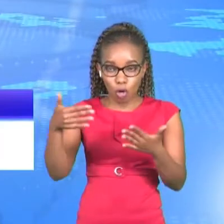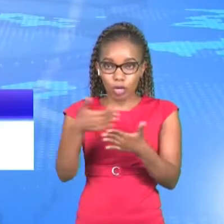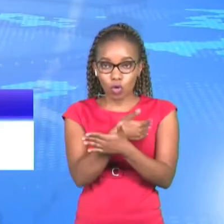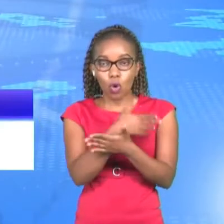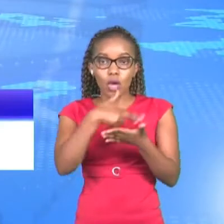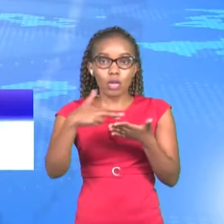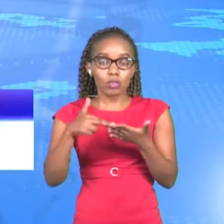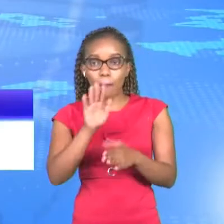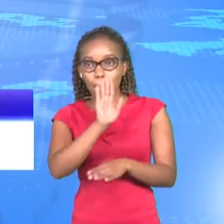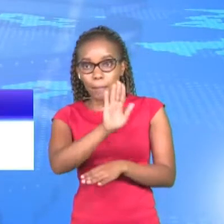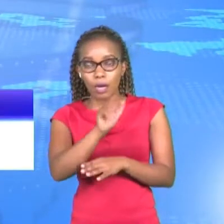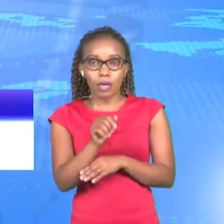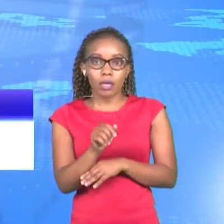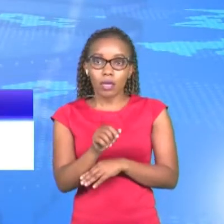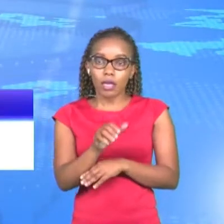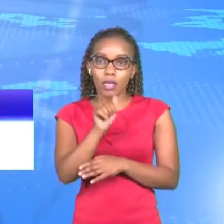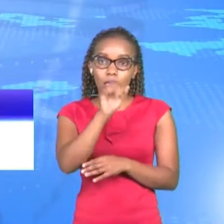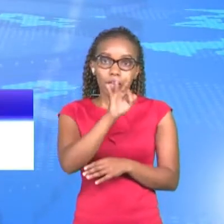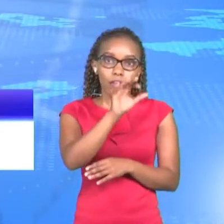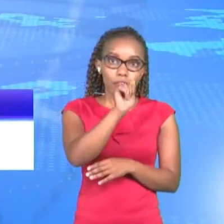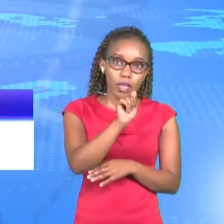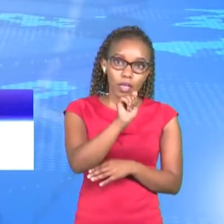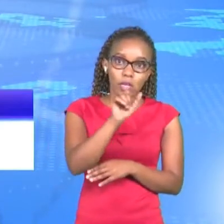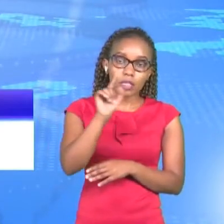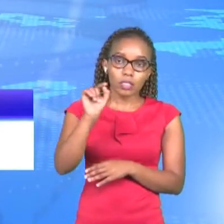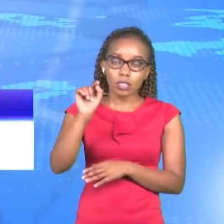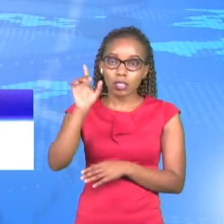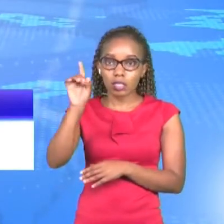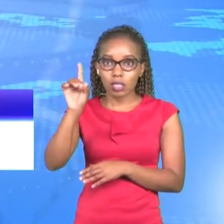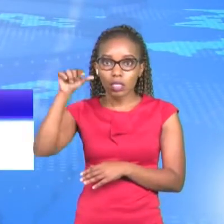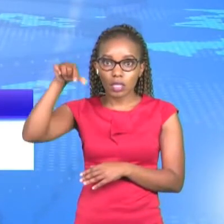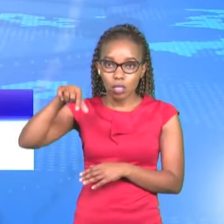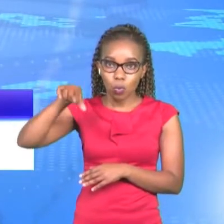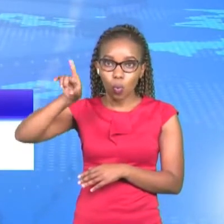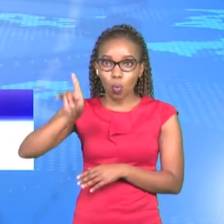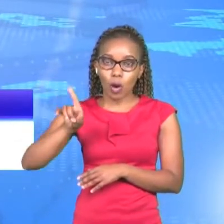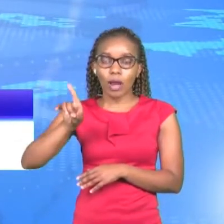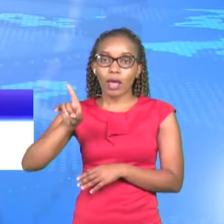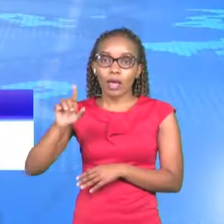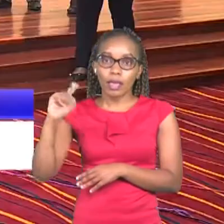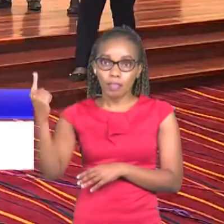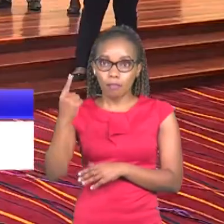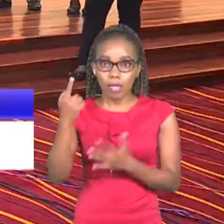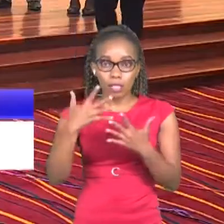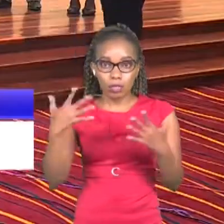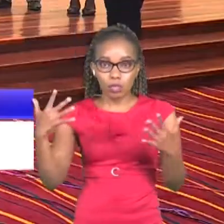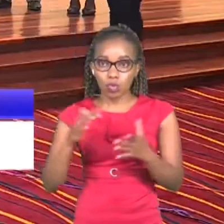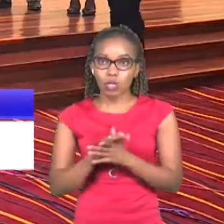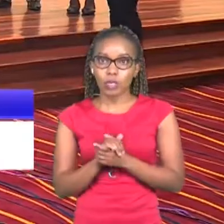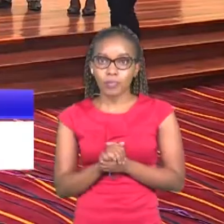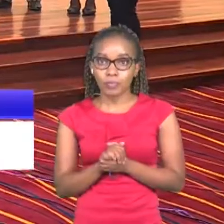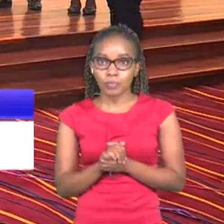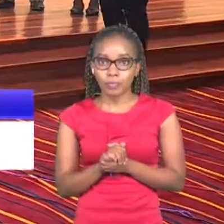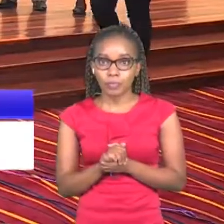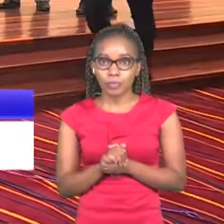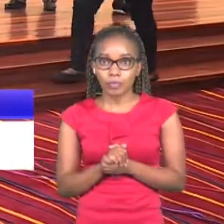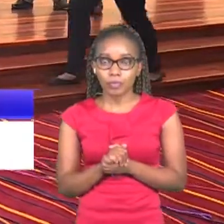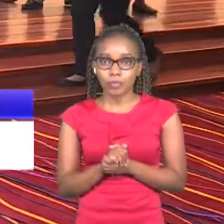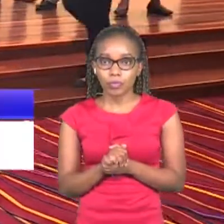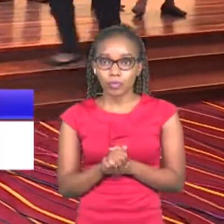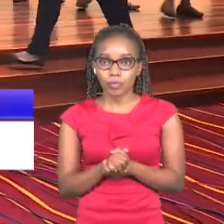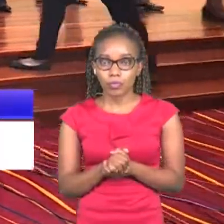registration in Form AFA TDQ1 set out in the first schedule." Vicky Mugambi reporting for Switch TV.